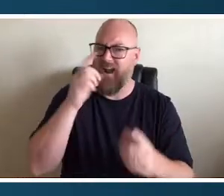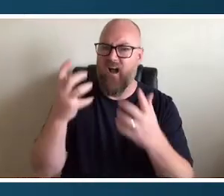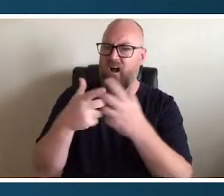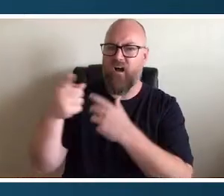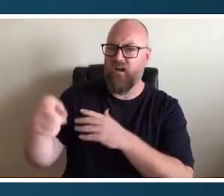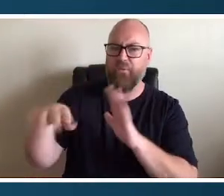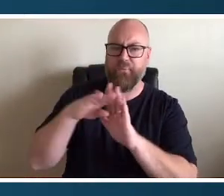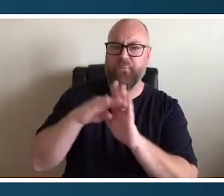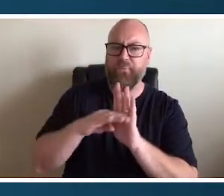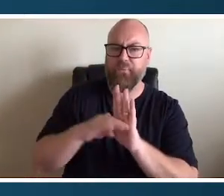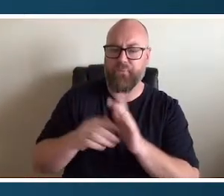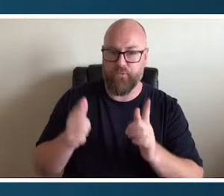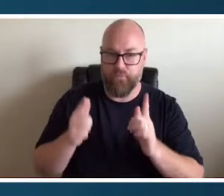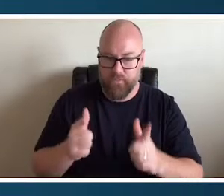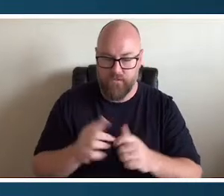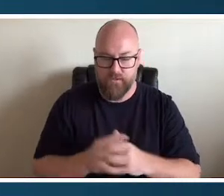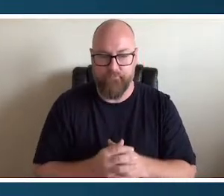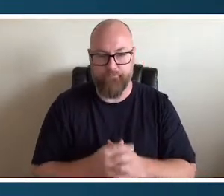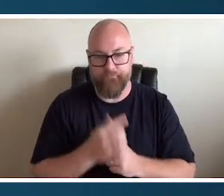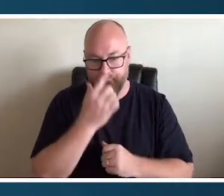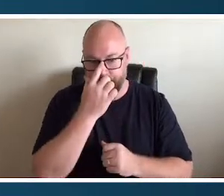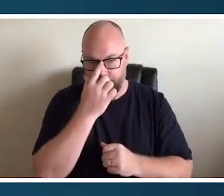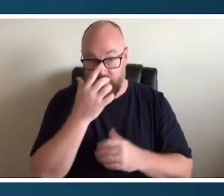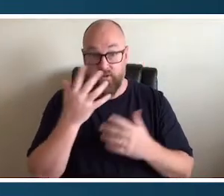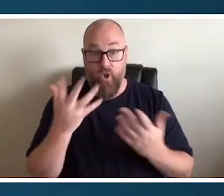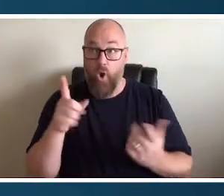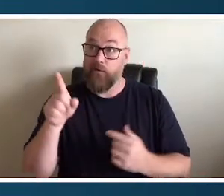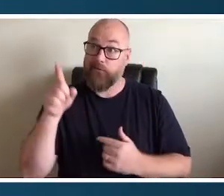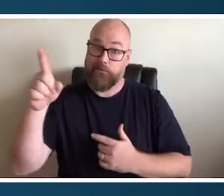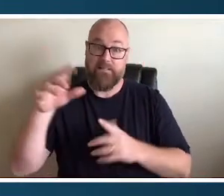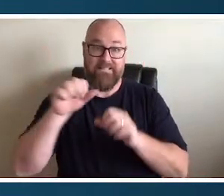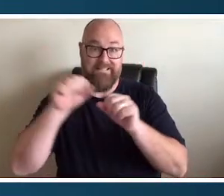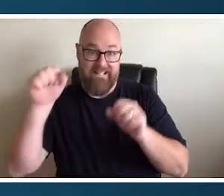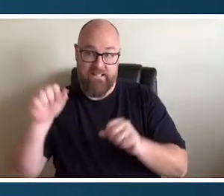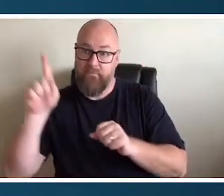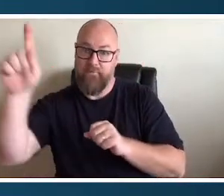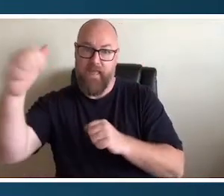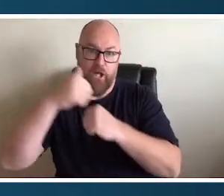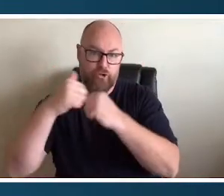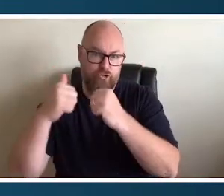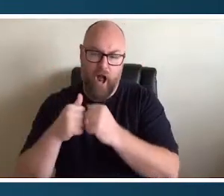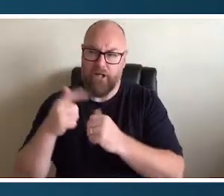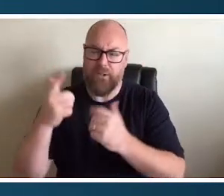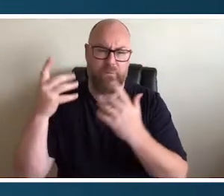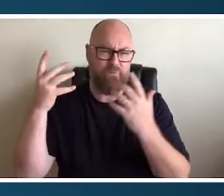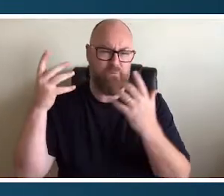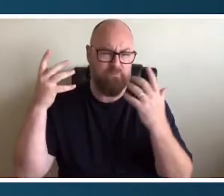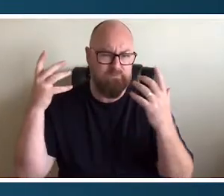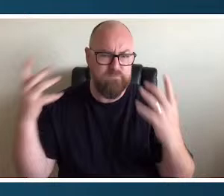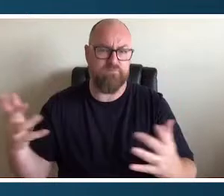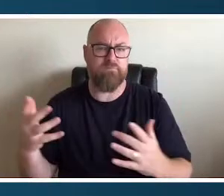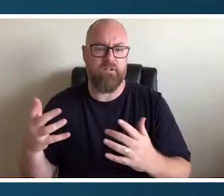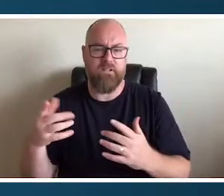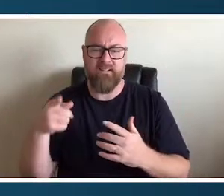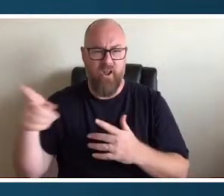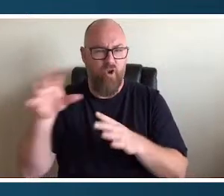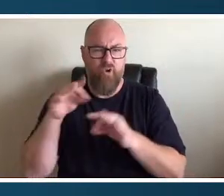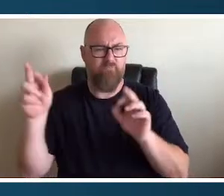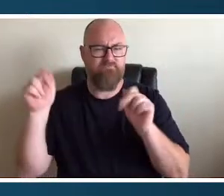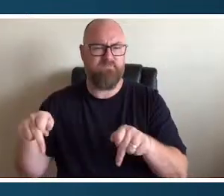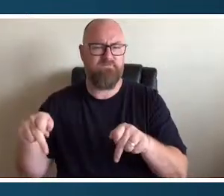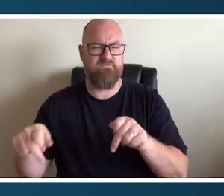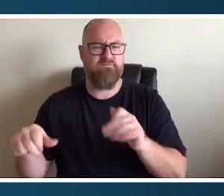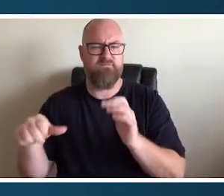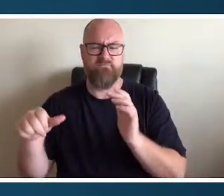for funding in the humanitarian and development sectors are often inflexible and complex, posing challenges